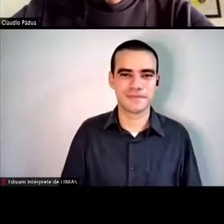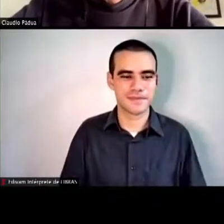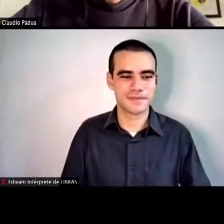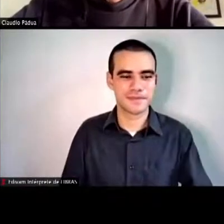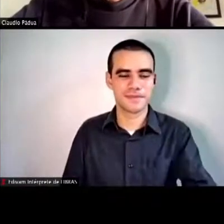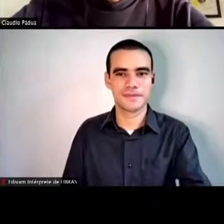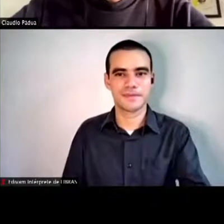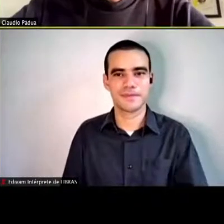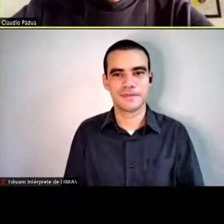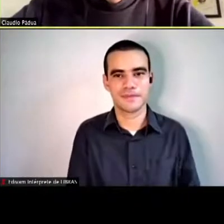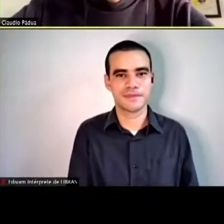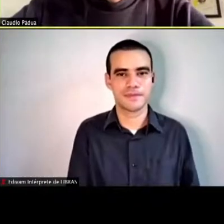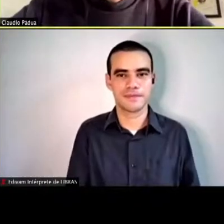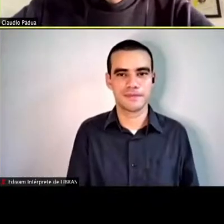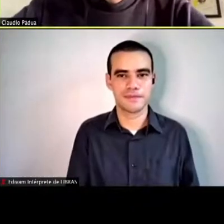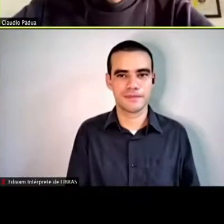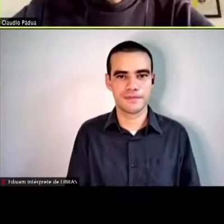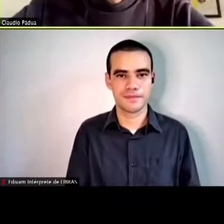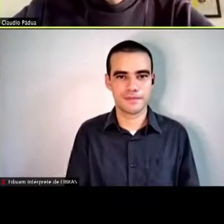conversations.